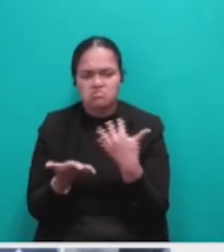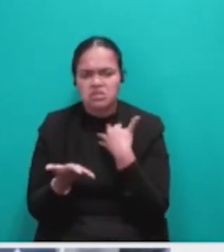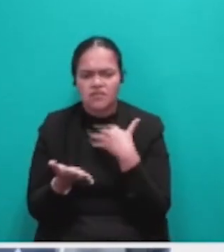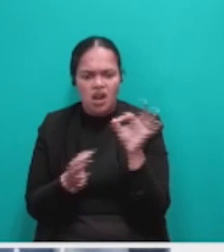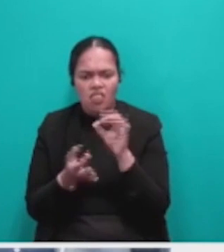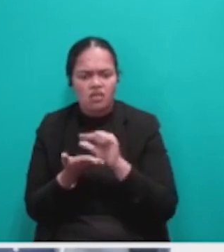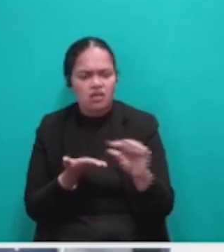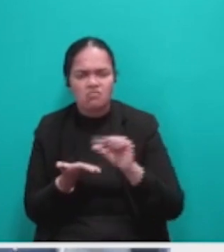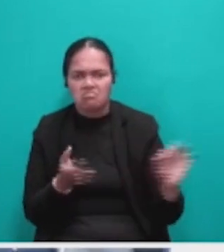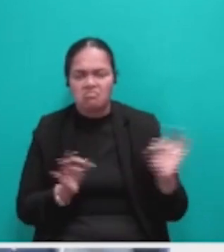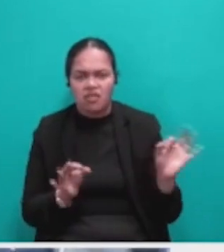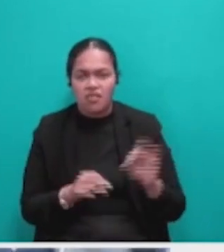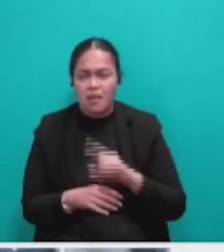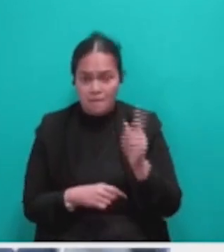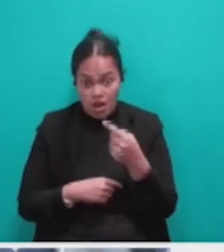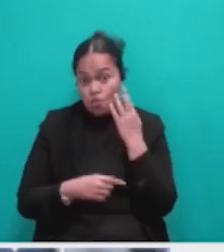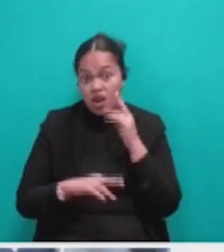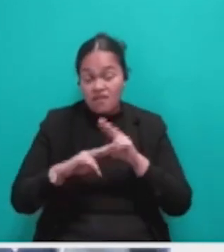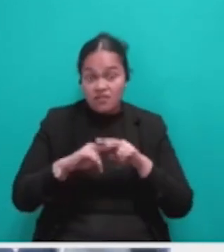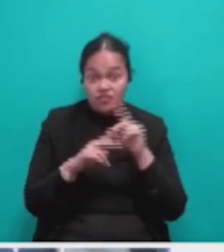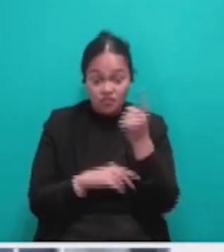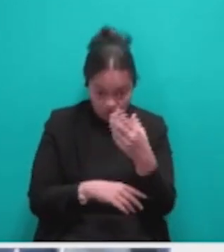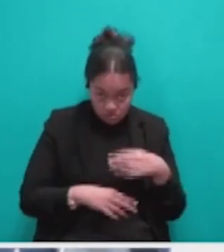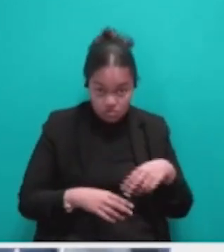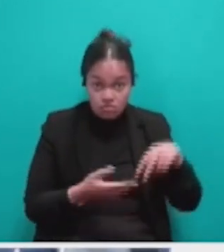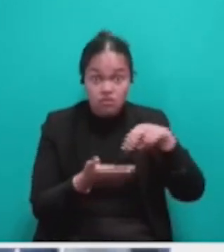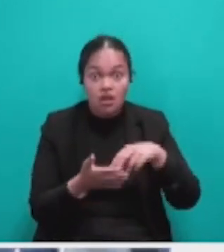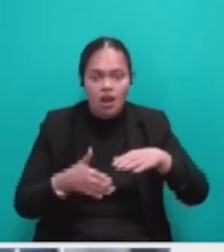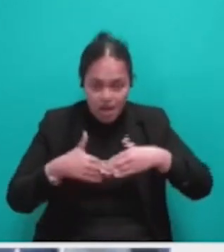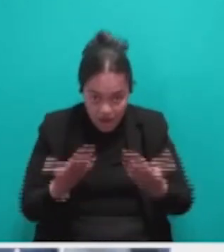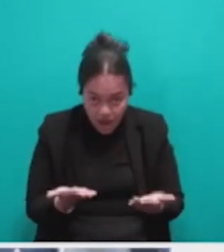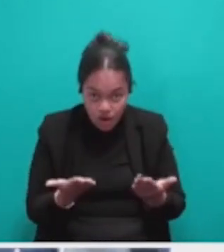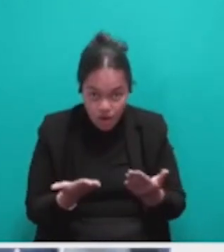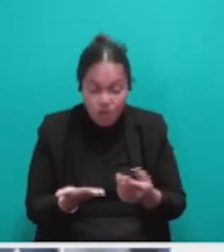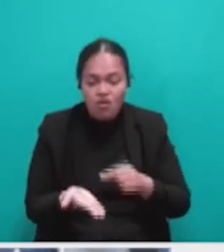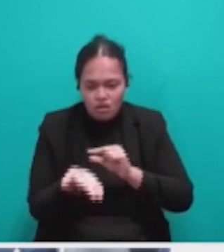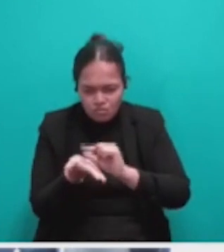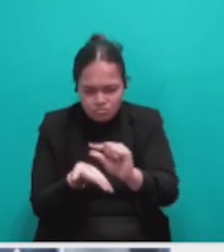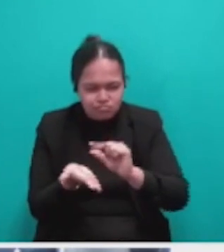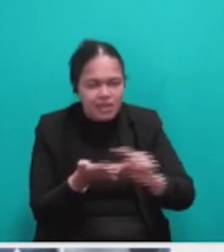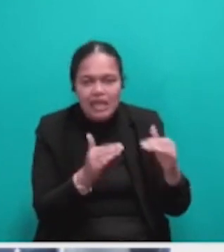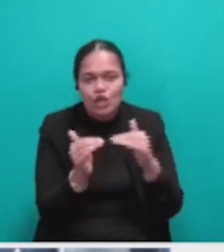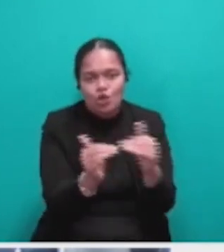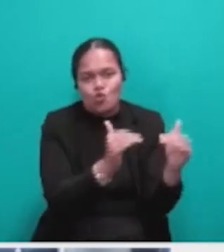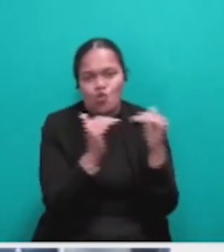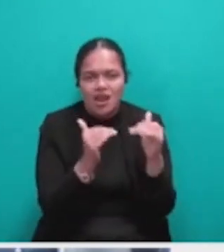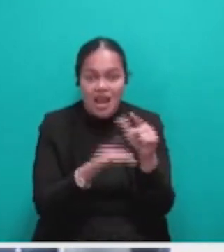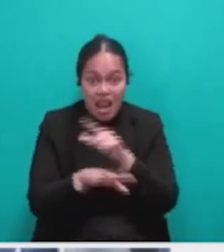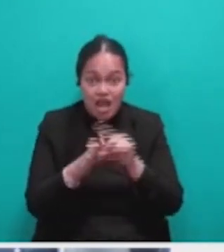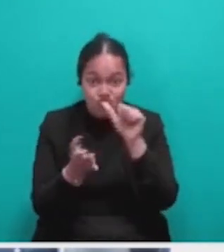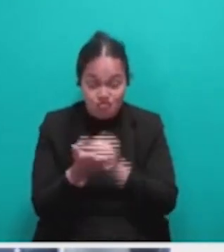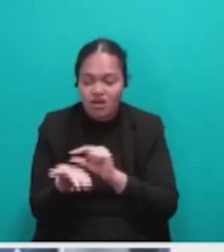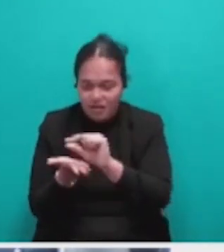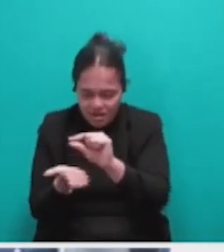equally. Every iTaukei equally. Now this government has now overturned that. They have overturned that. They are saying